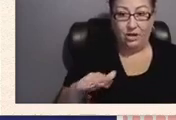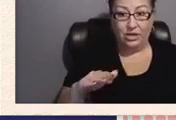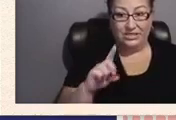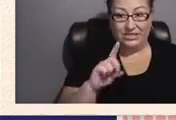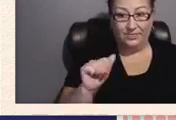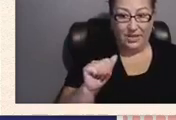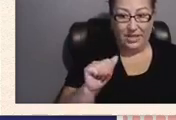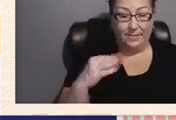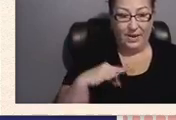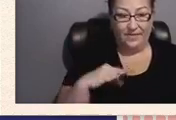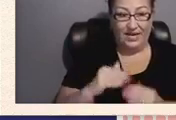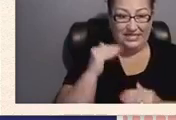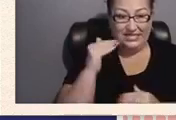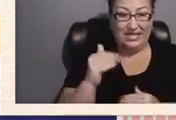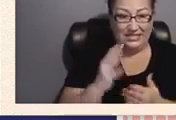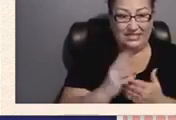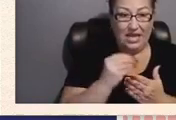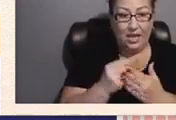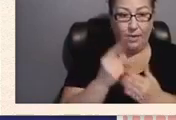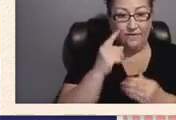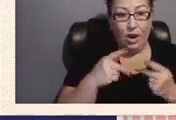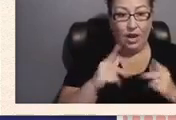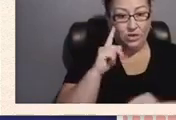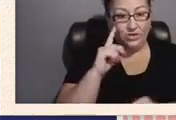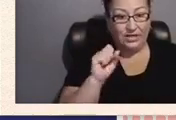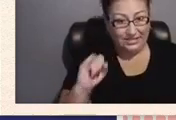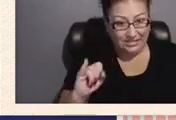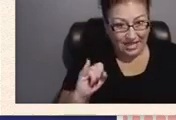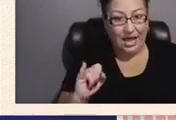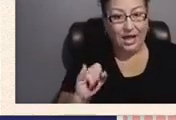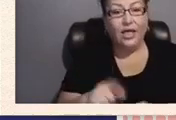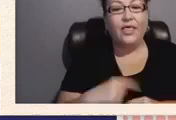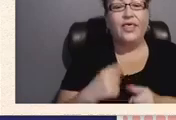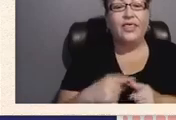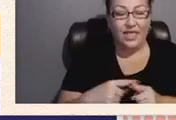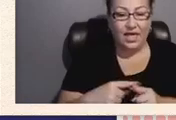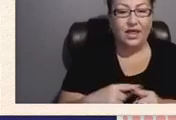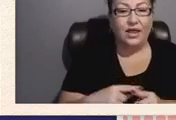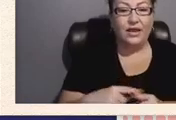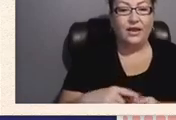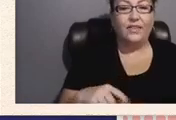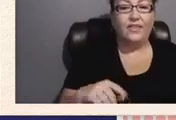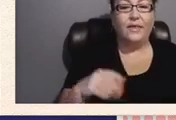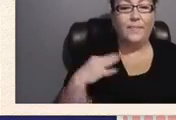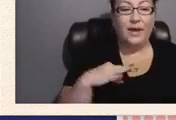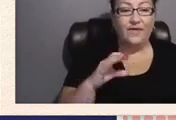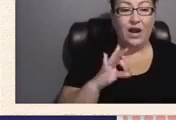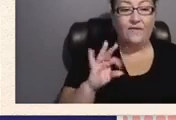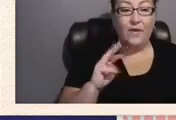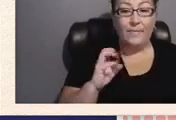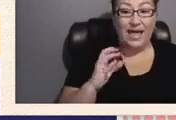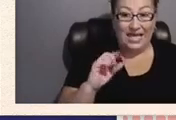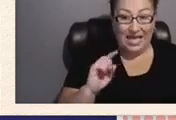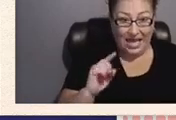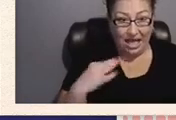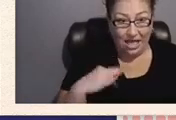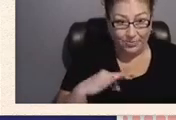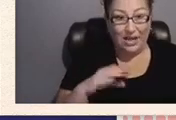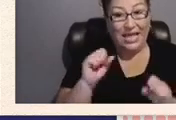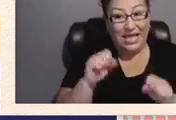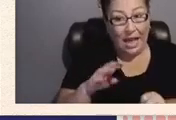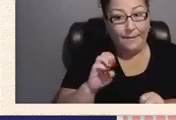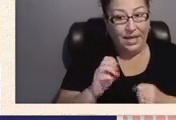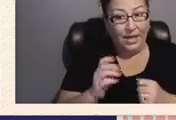the income allowance for SSI, then the ancillary benefit of Medicaid eligibility can be